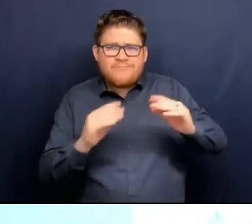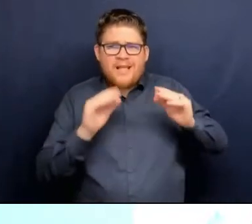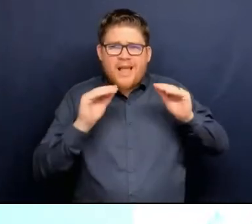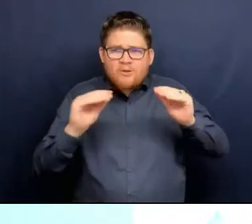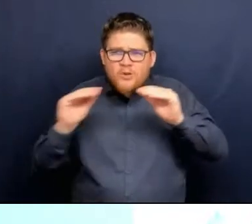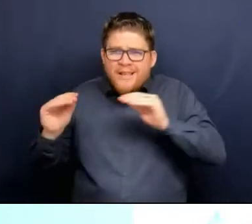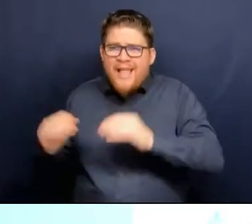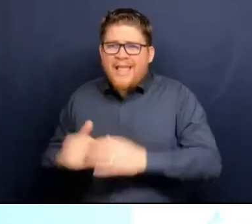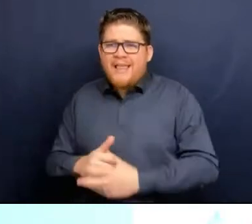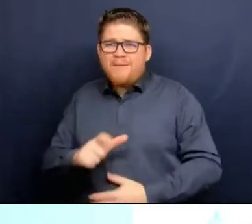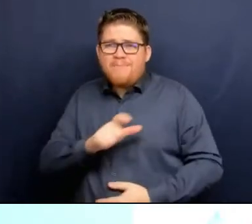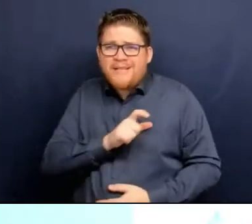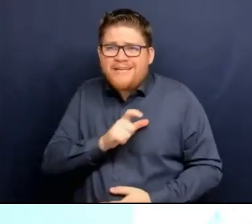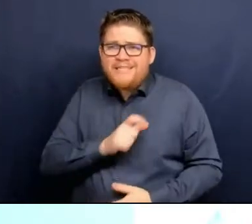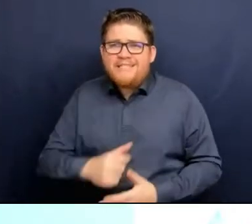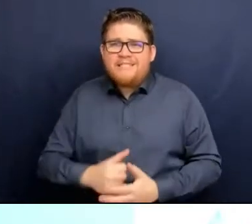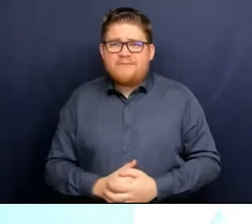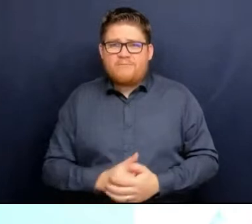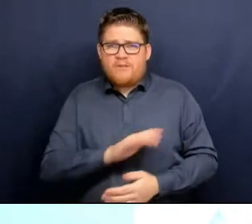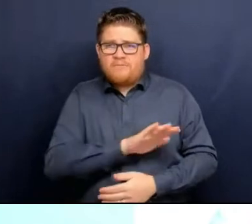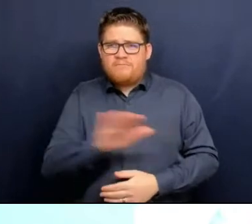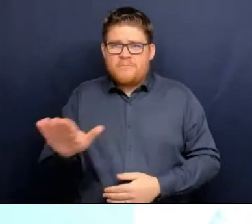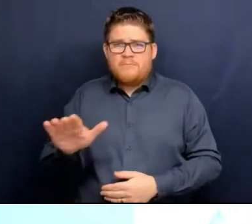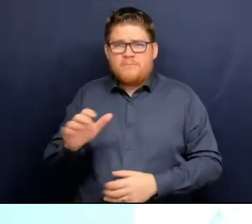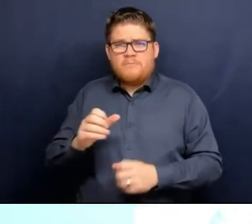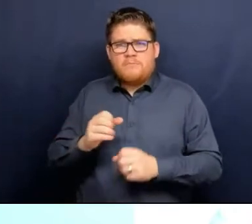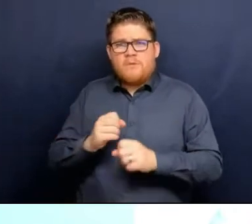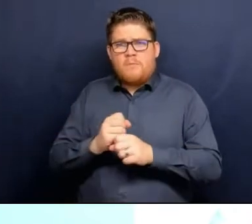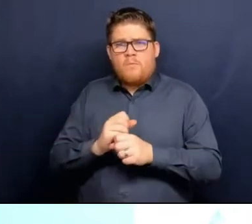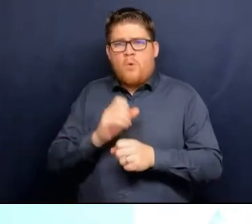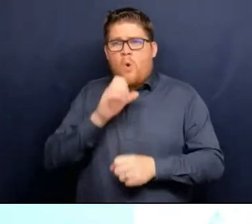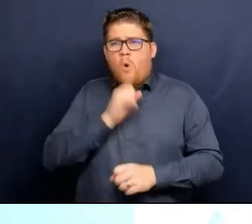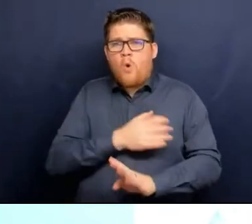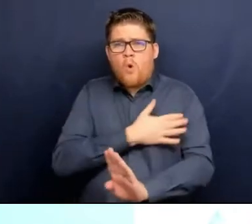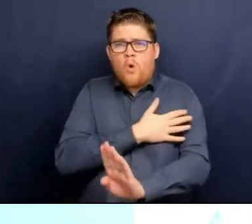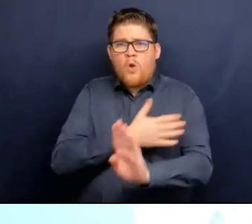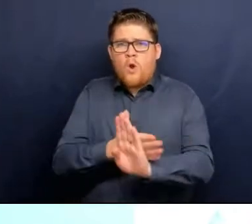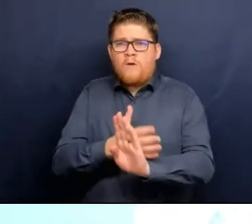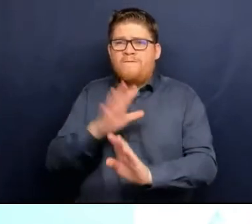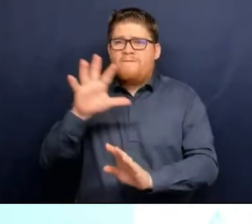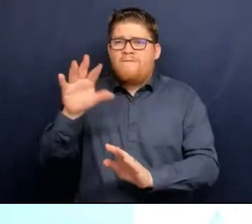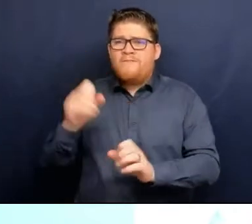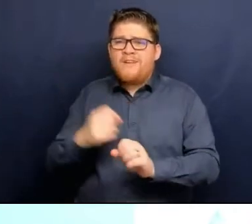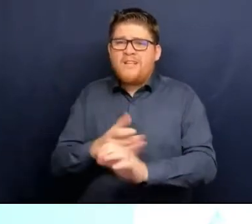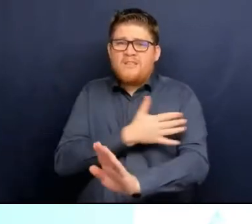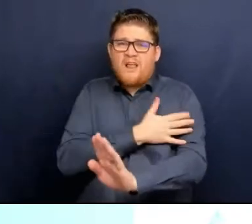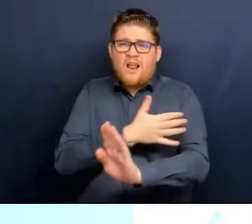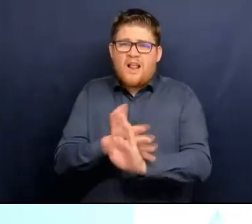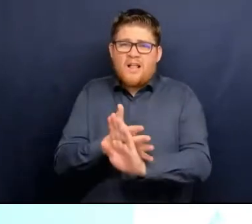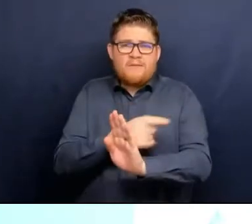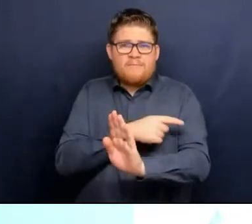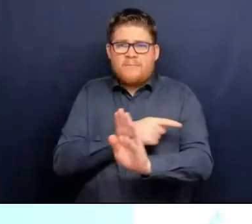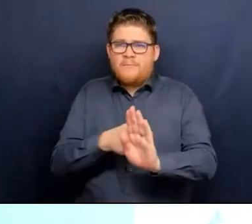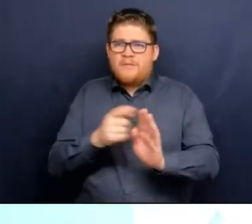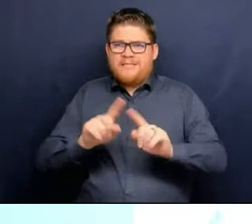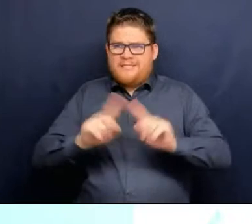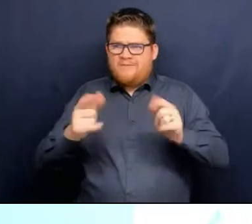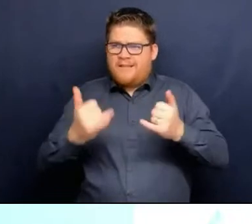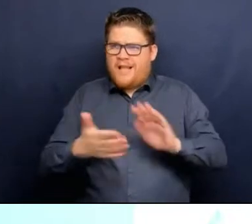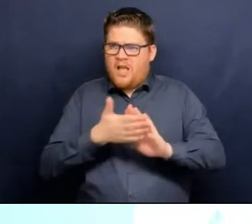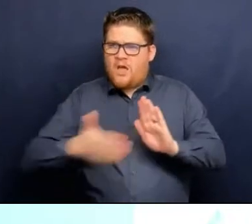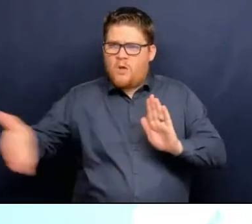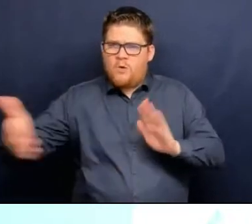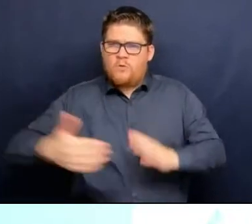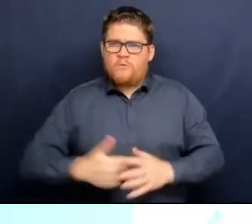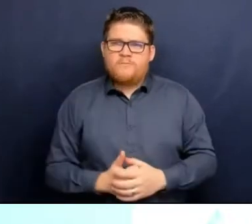work with, because we now live in a society that is quite different from the one that we did 50 years ago when the Police Act was drawn up. And for citizens